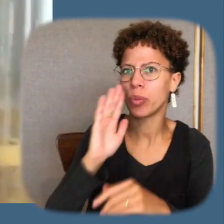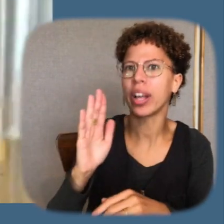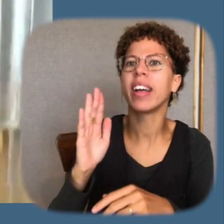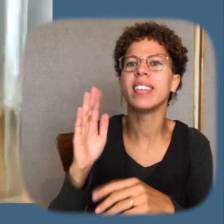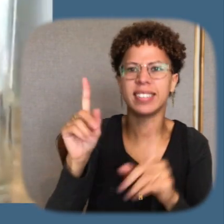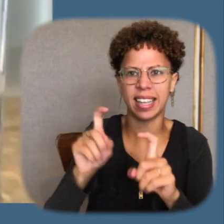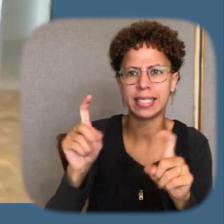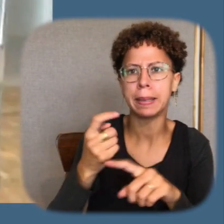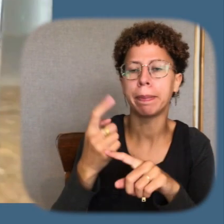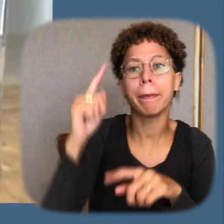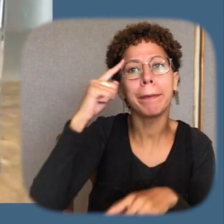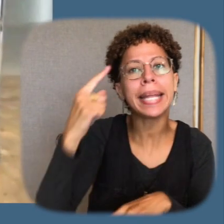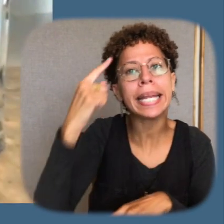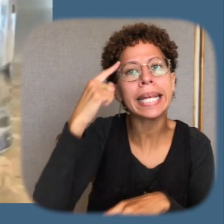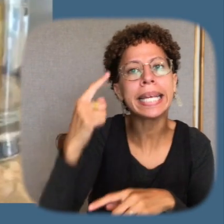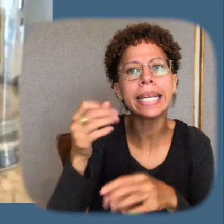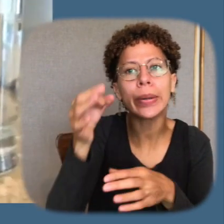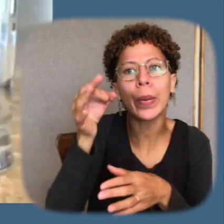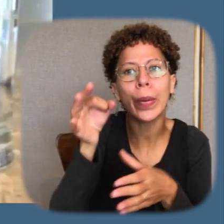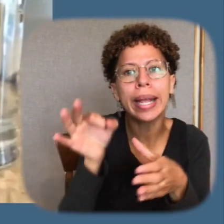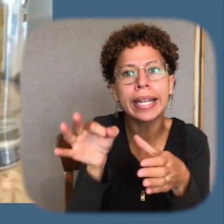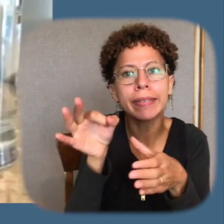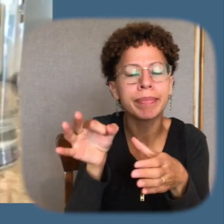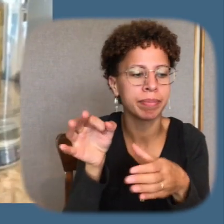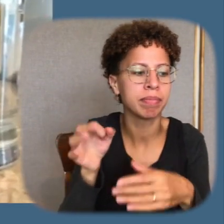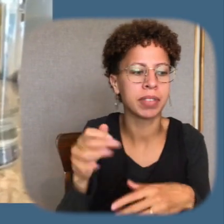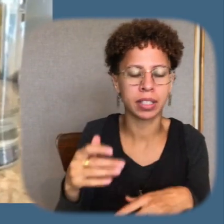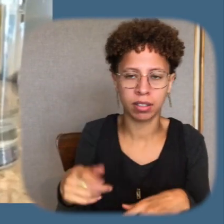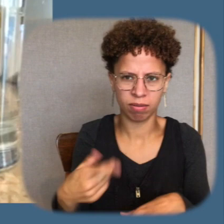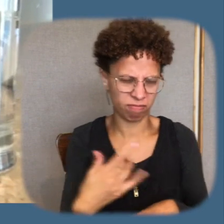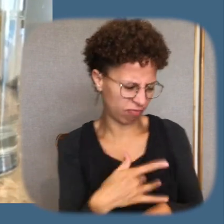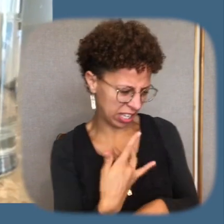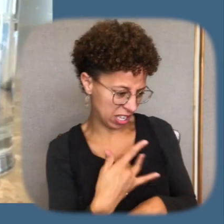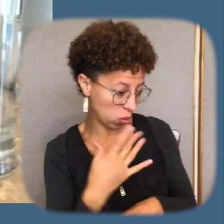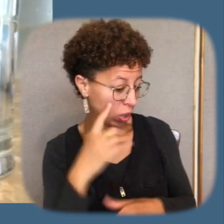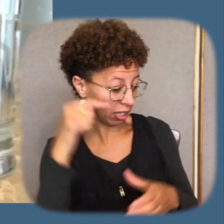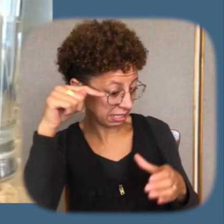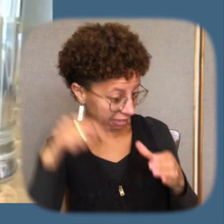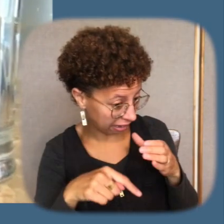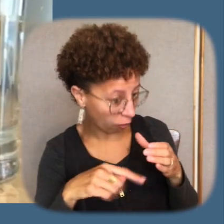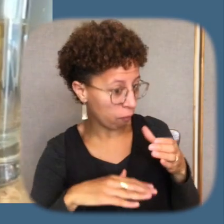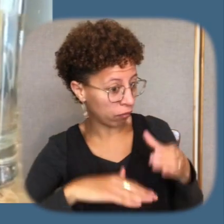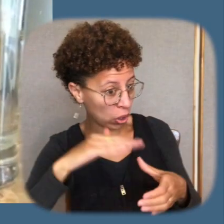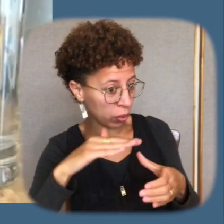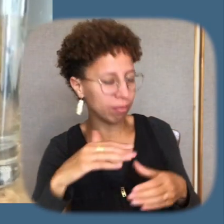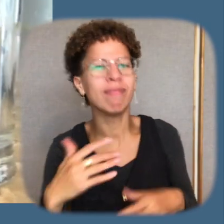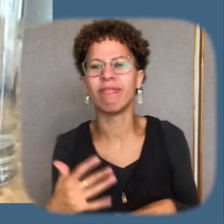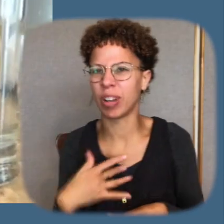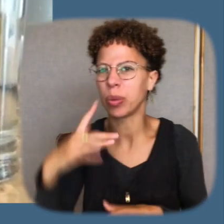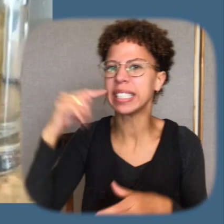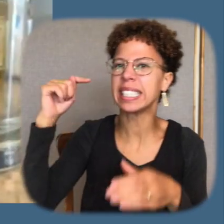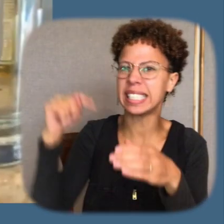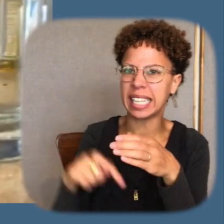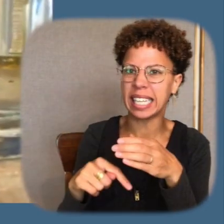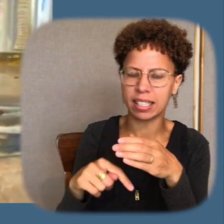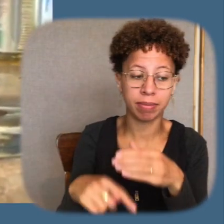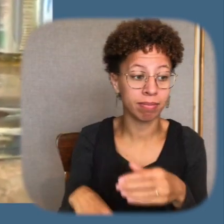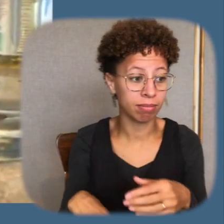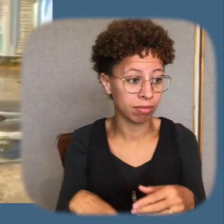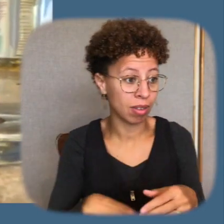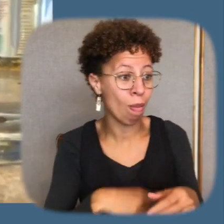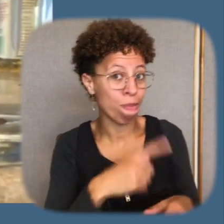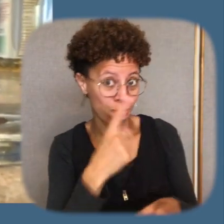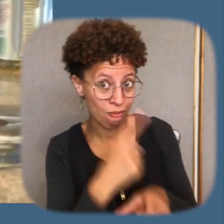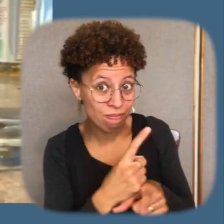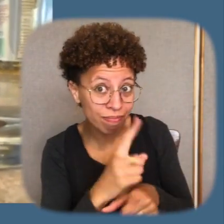or float in water? I think it will sink. Okay, let's test. Look at this, Were you